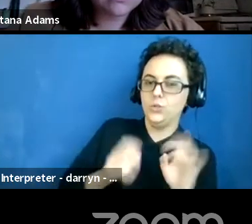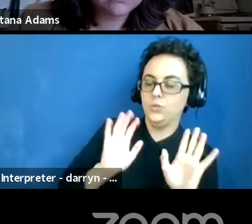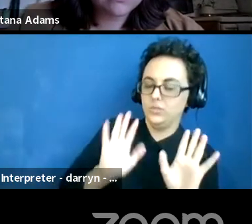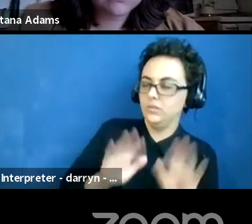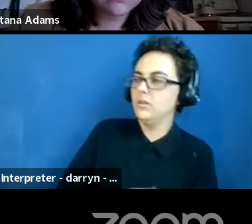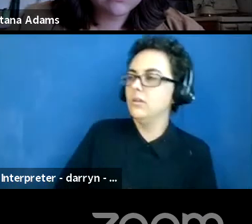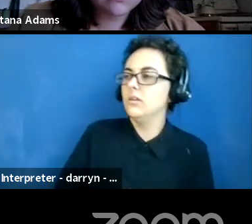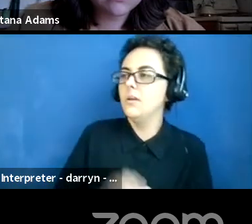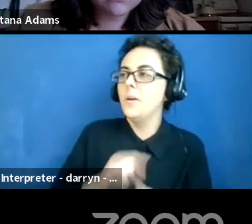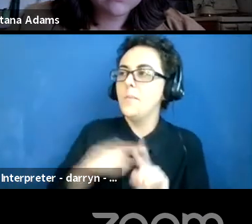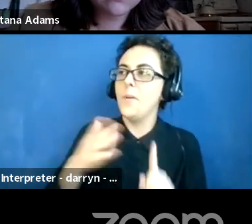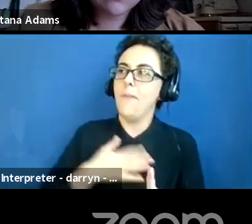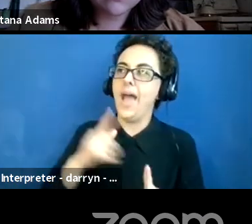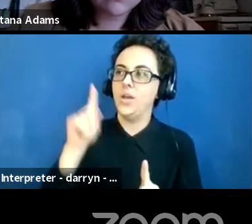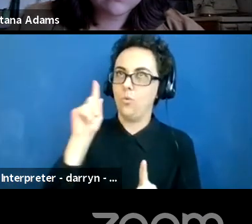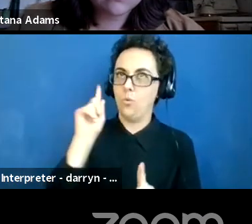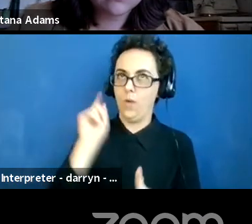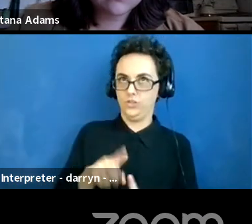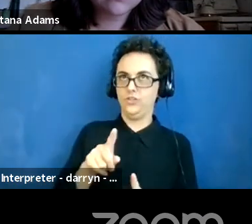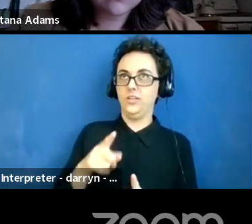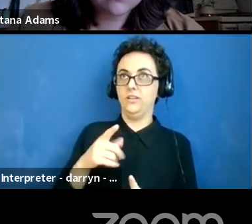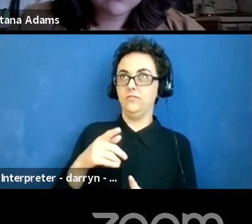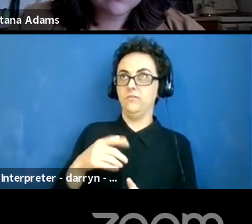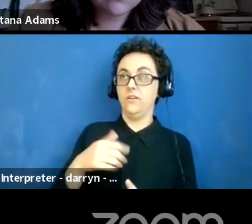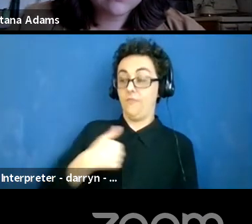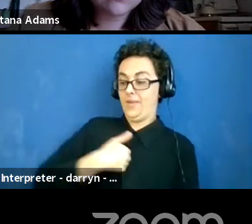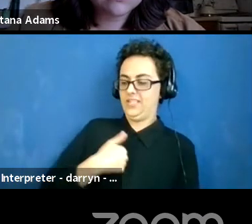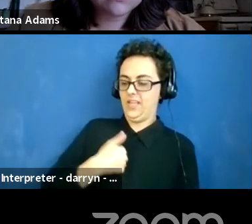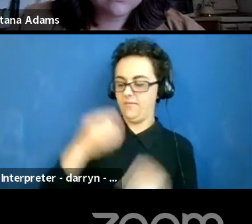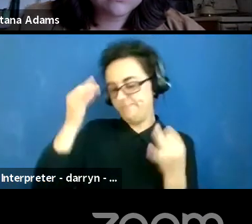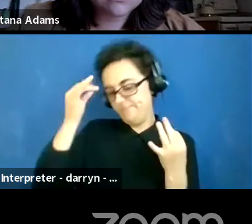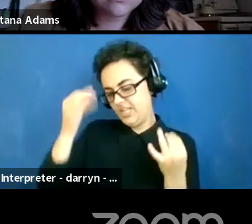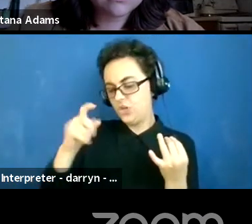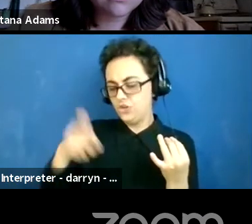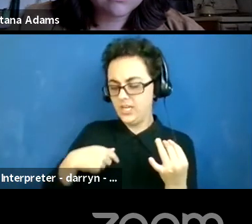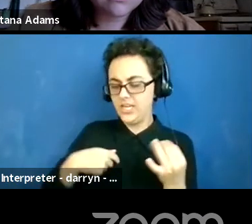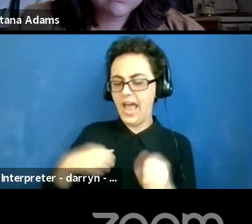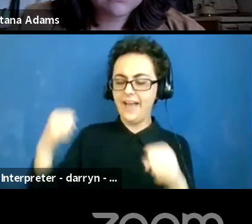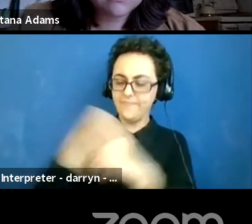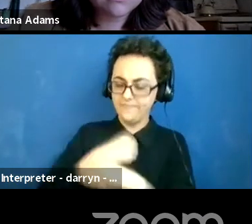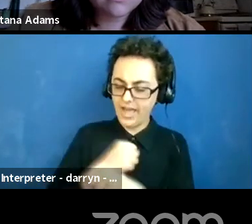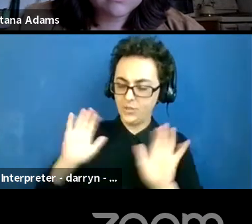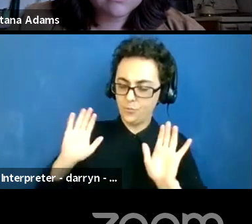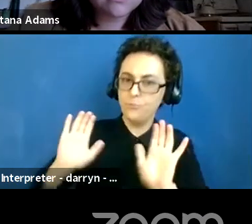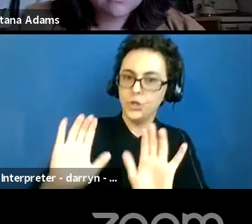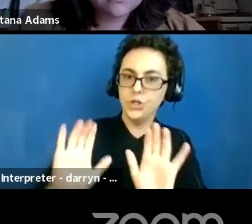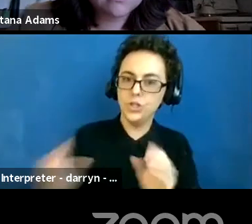get more of a presence of Native theater in